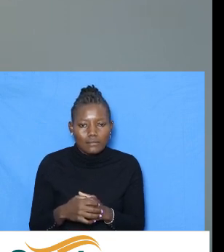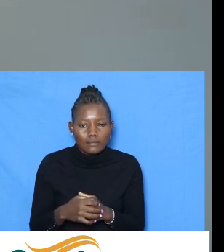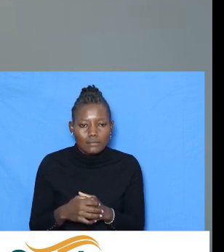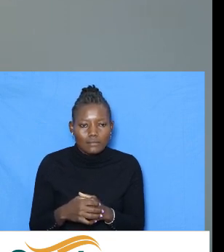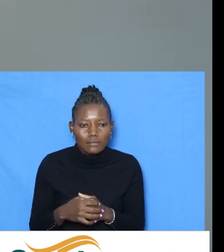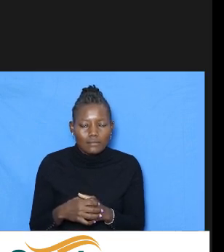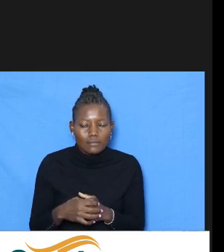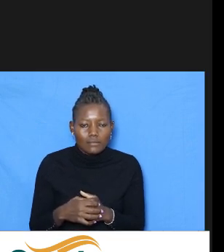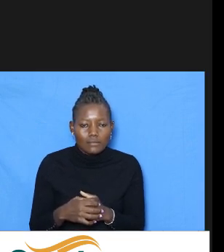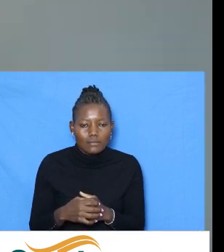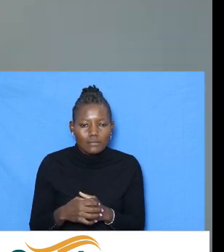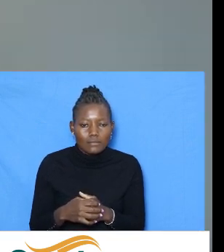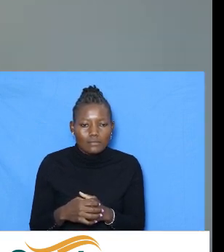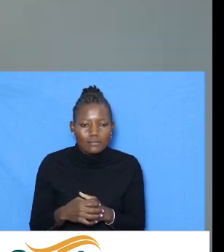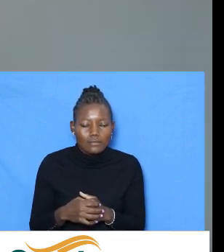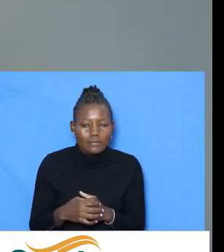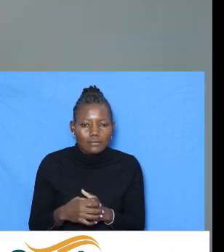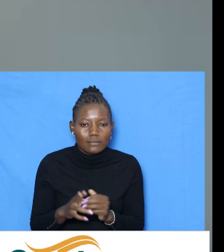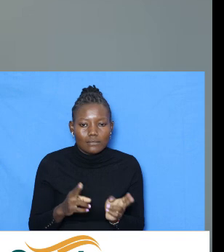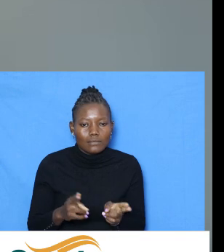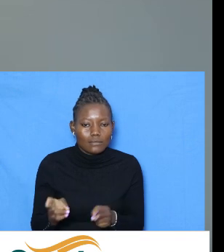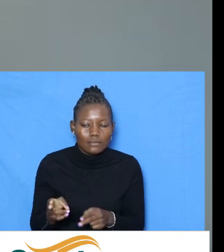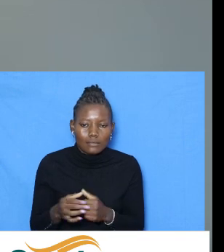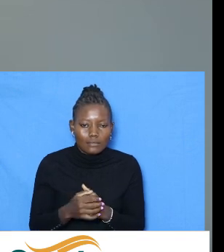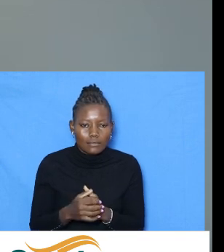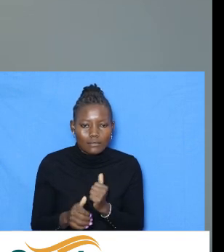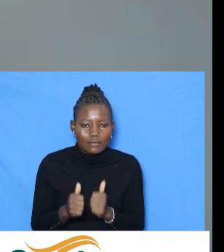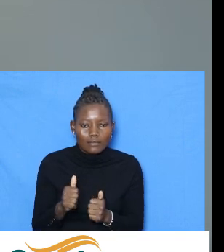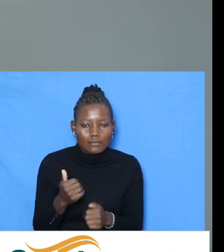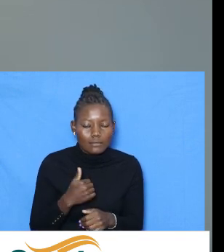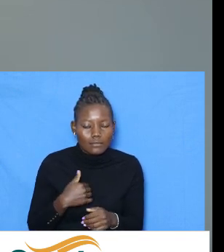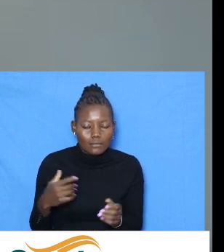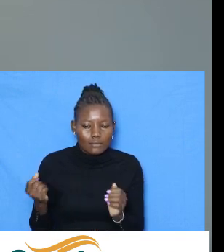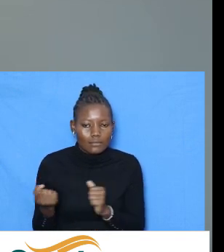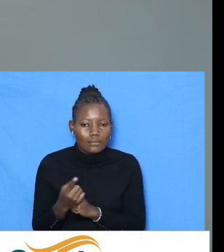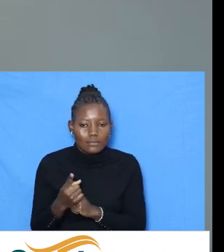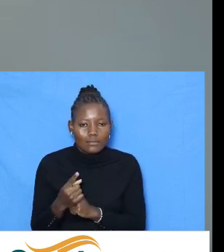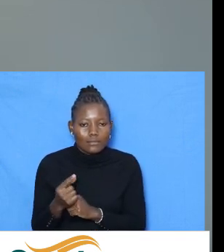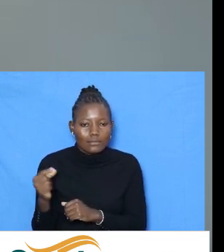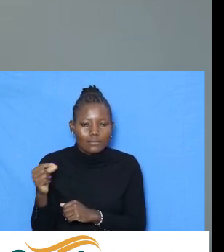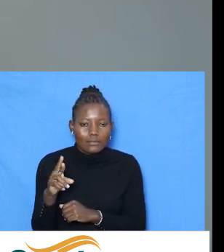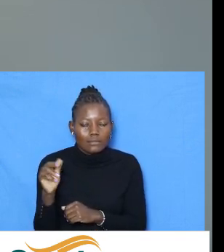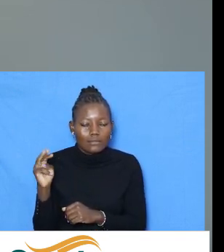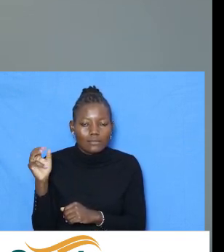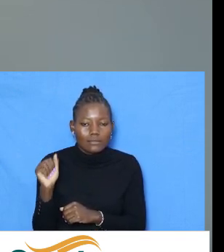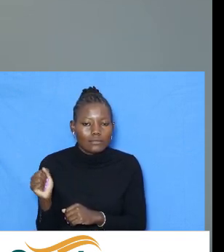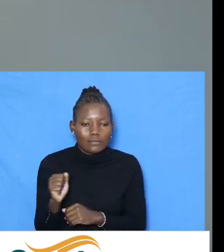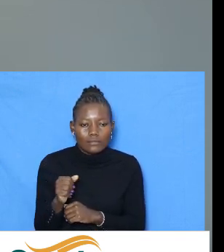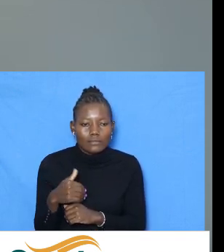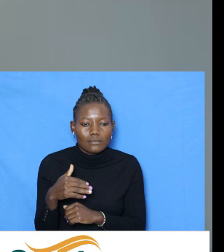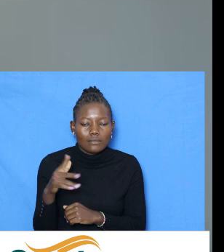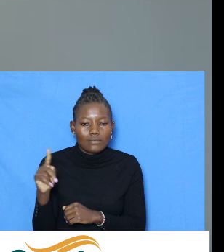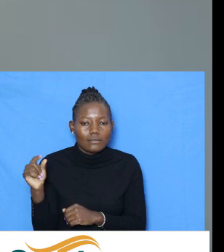the selling of these normal cheese, which contains 11 gram per kilogram of